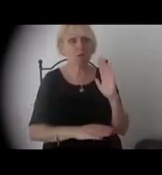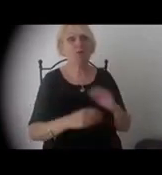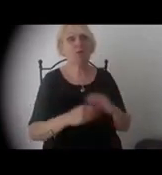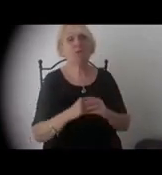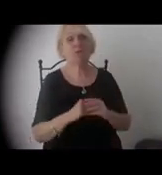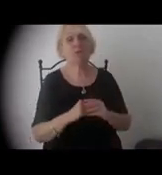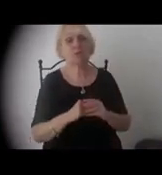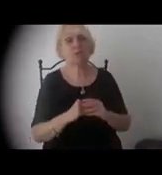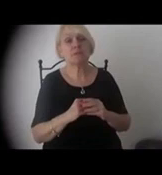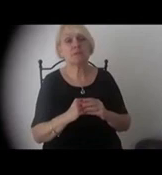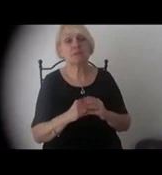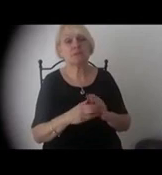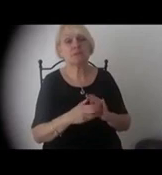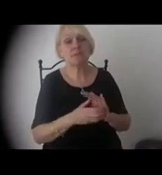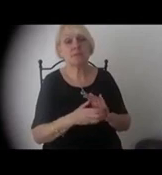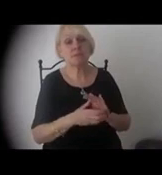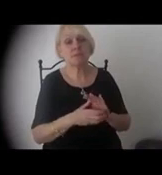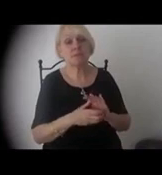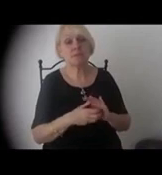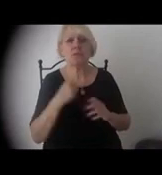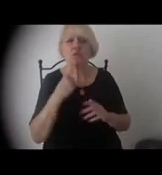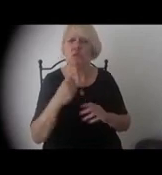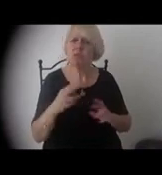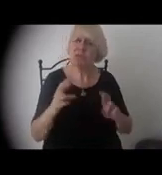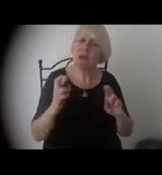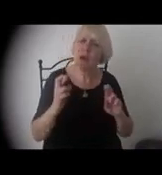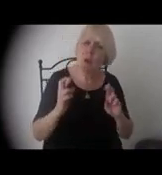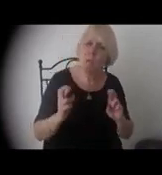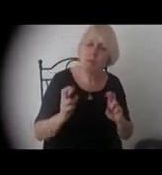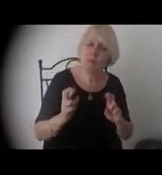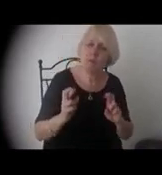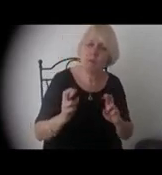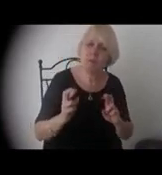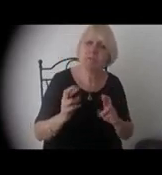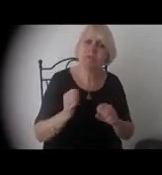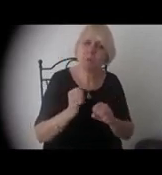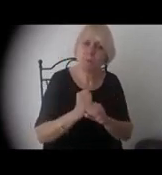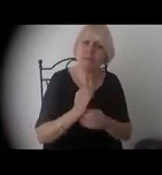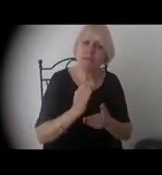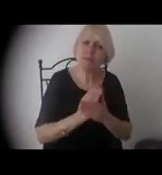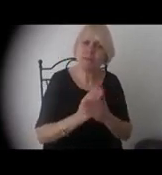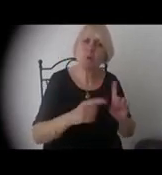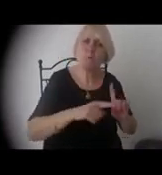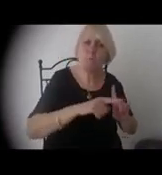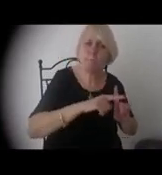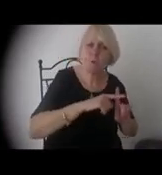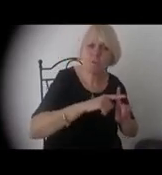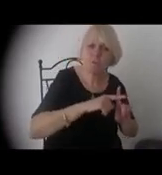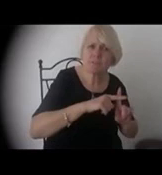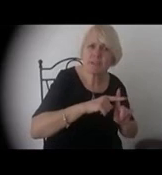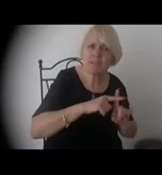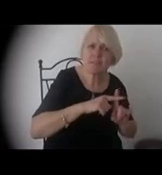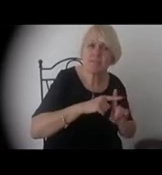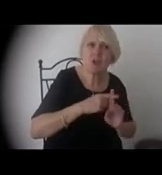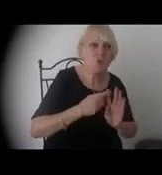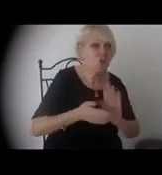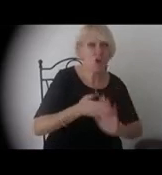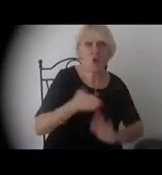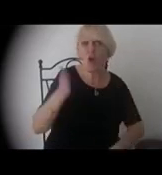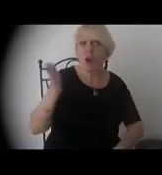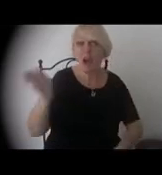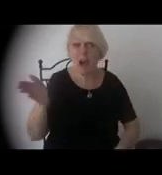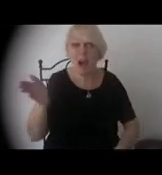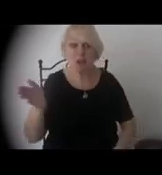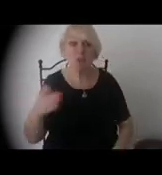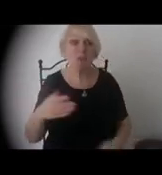about hope. So actually trying to make sure that, there's positives to going out, to enjoying yourself, to being healthy,